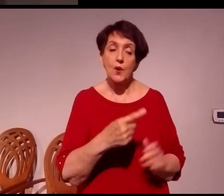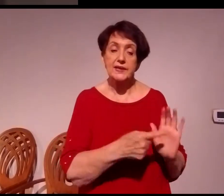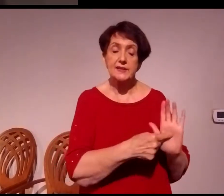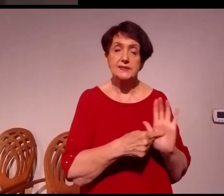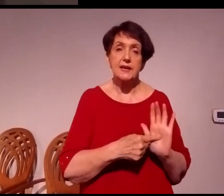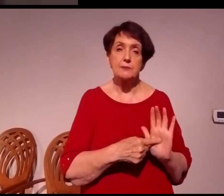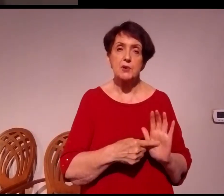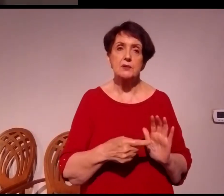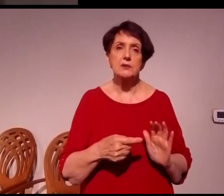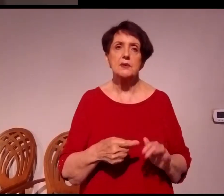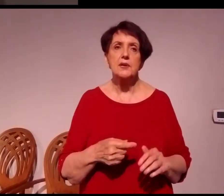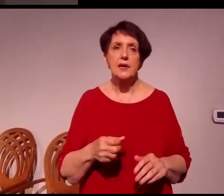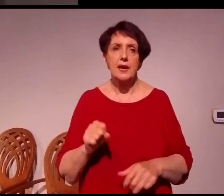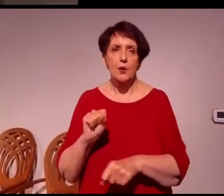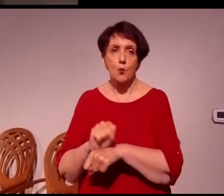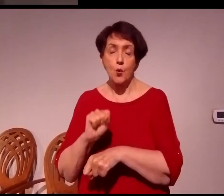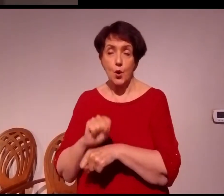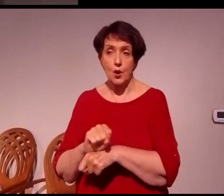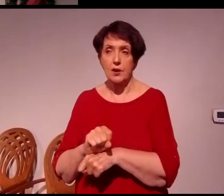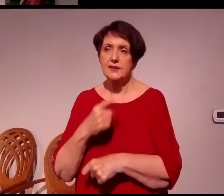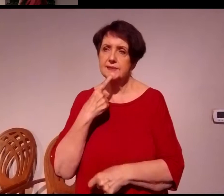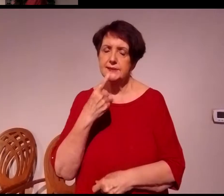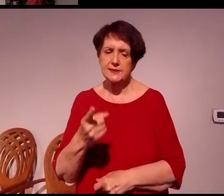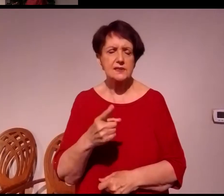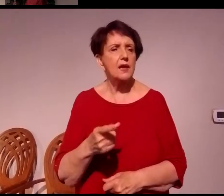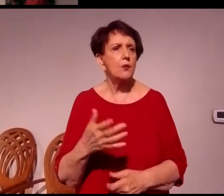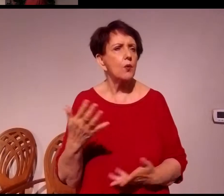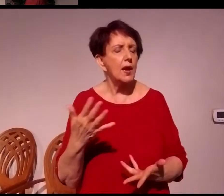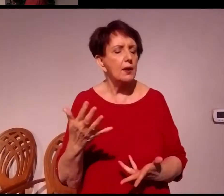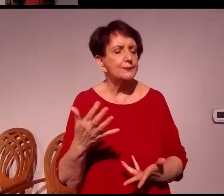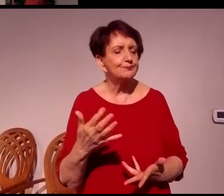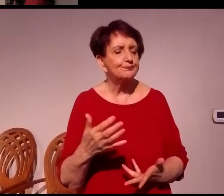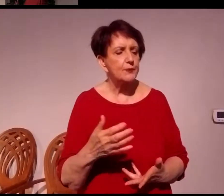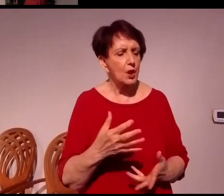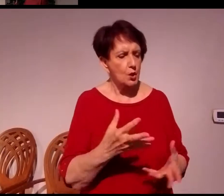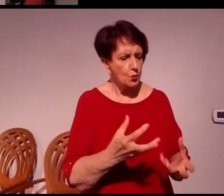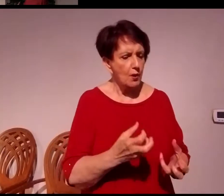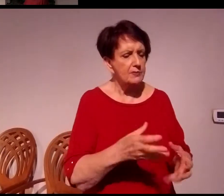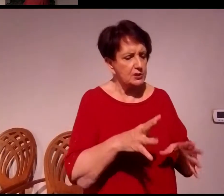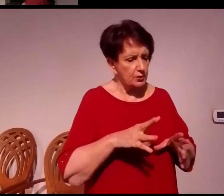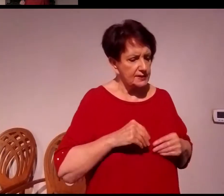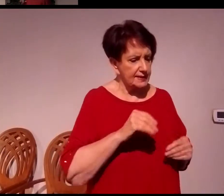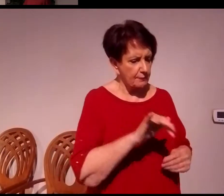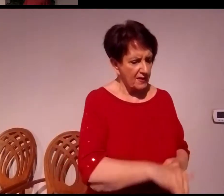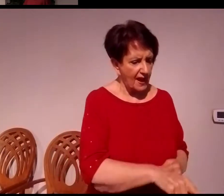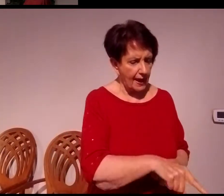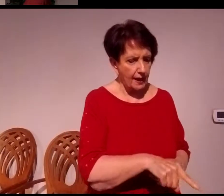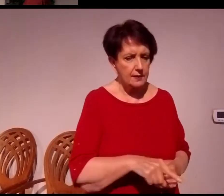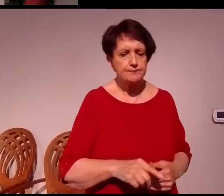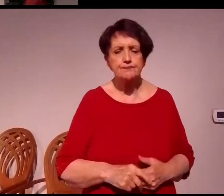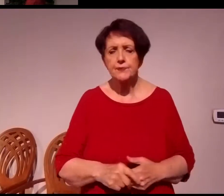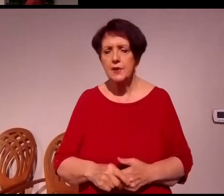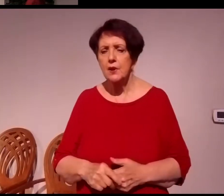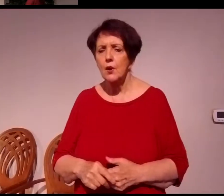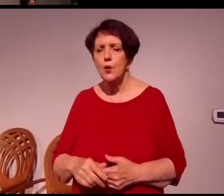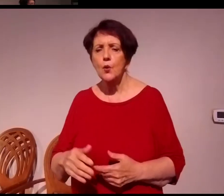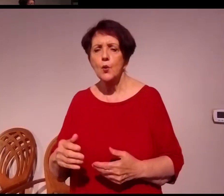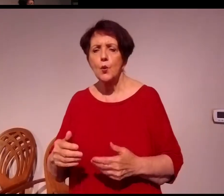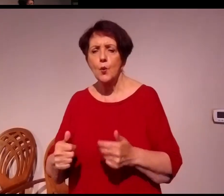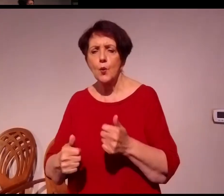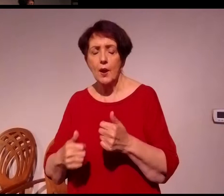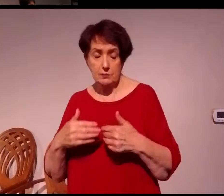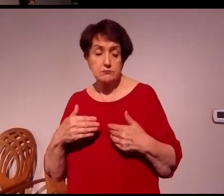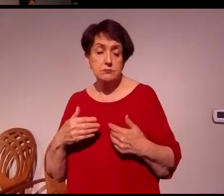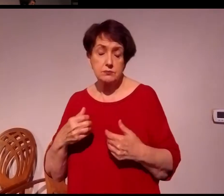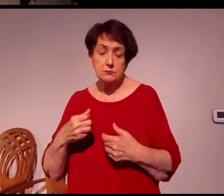say no at work is to say, well, if you want me to take this on, I'm happy to do so. Which of